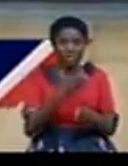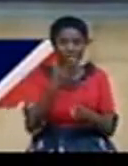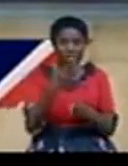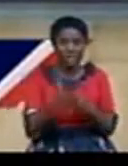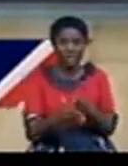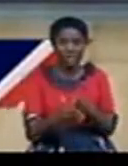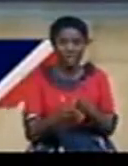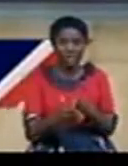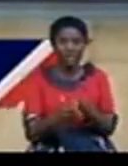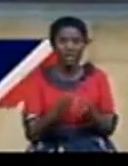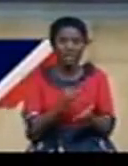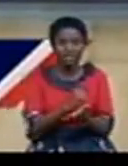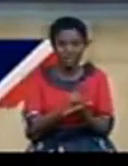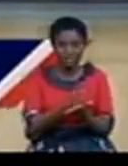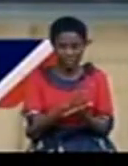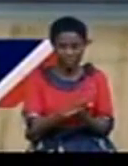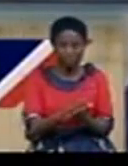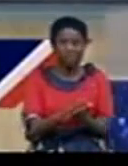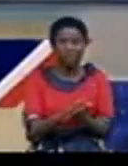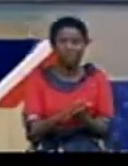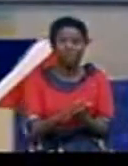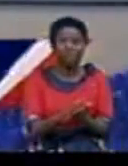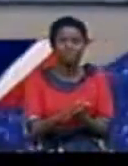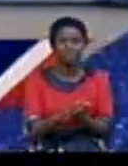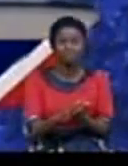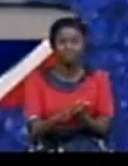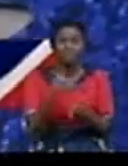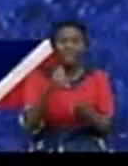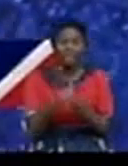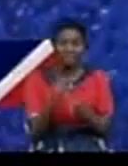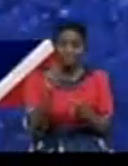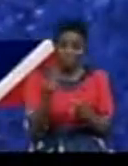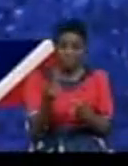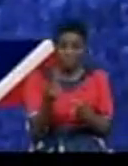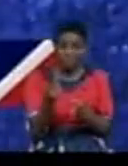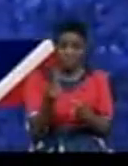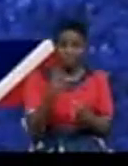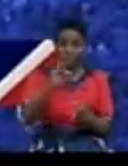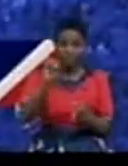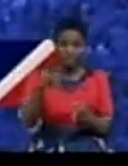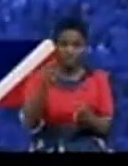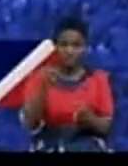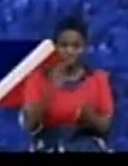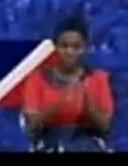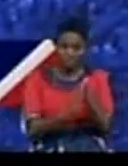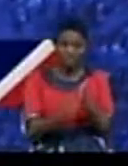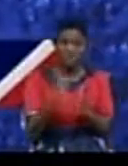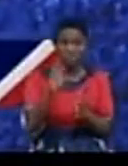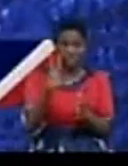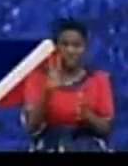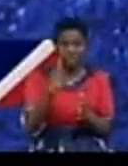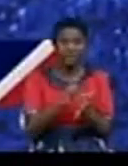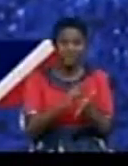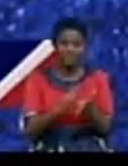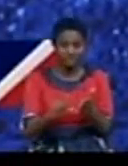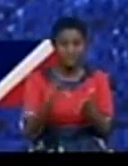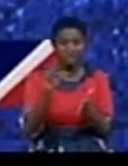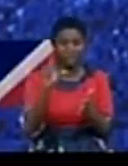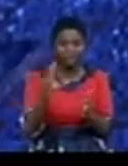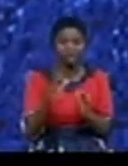entire sanctification. And look at 1 John chapter 3, and we're looking at verse 3.